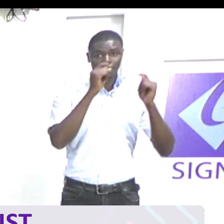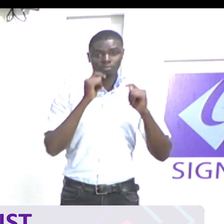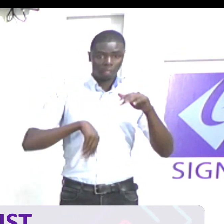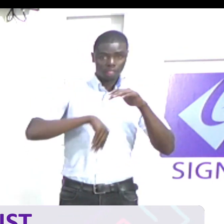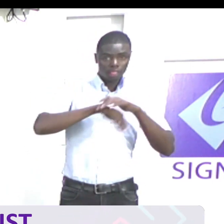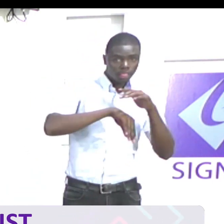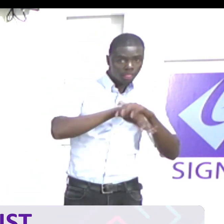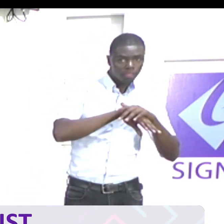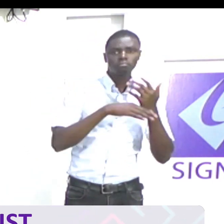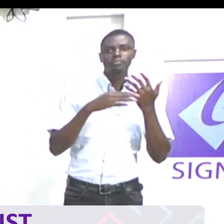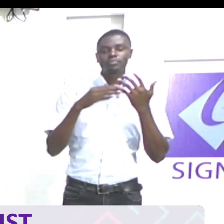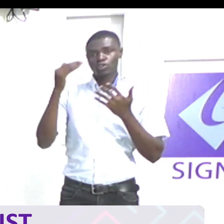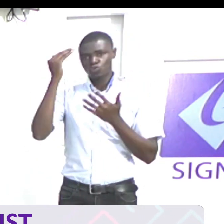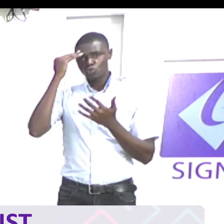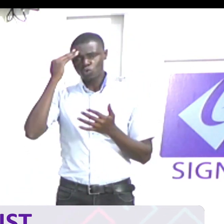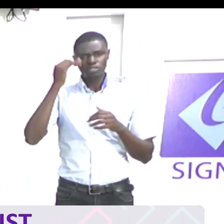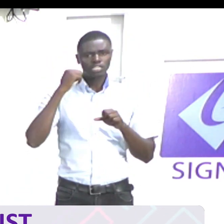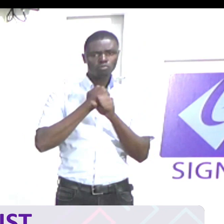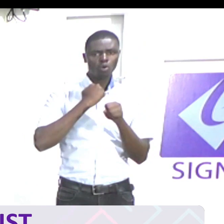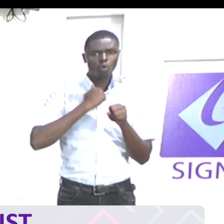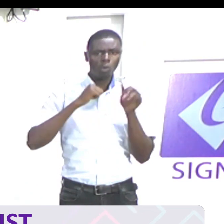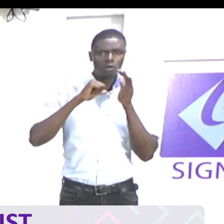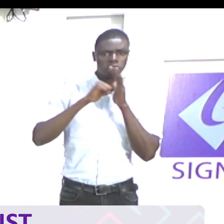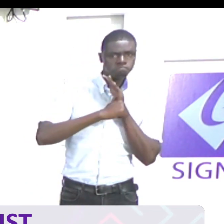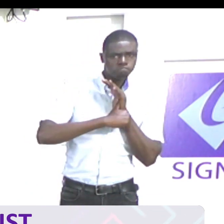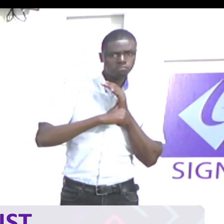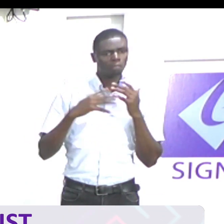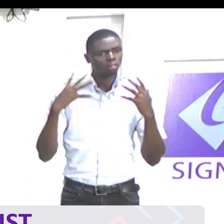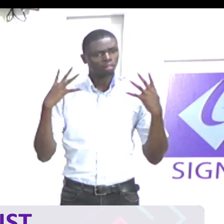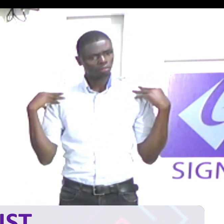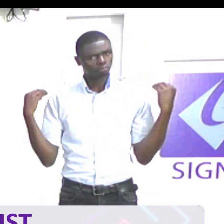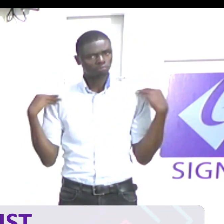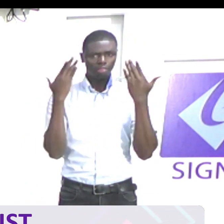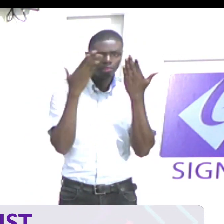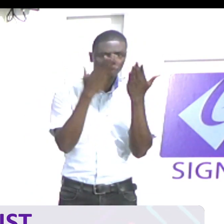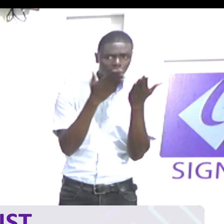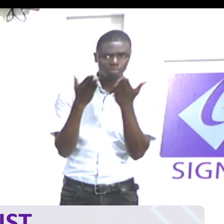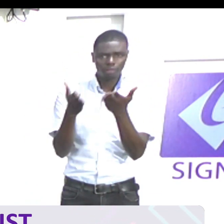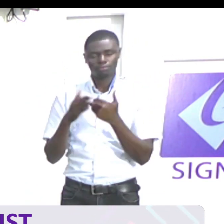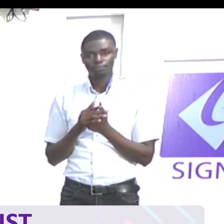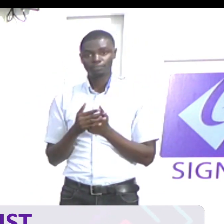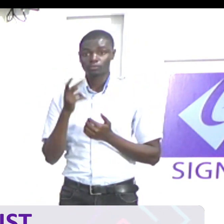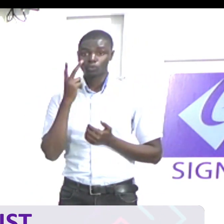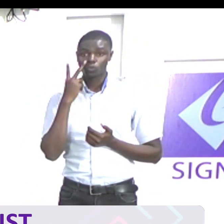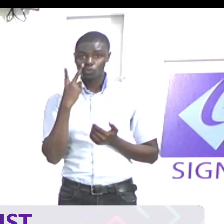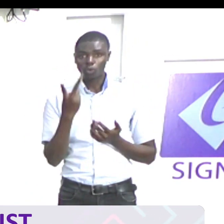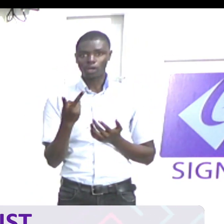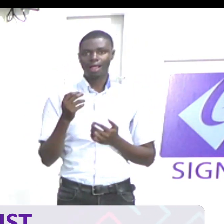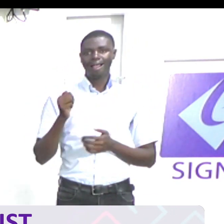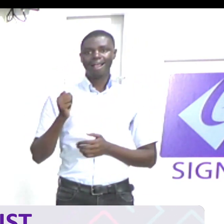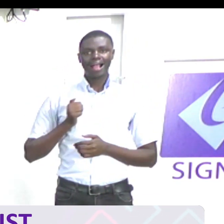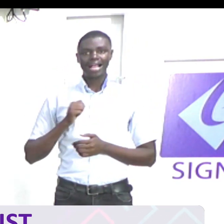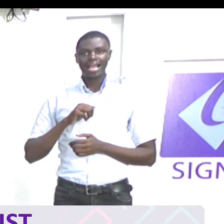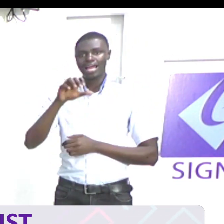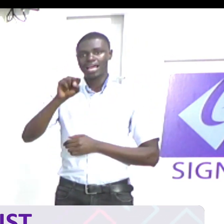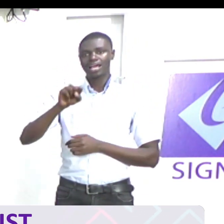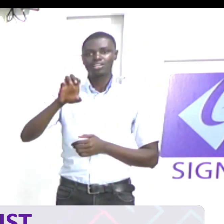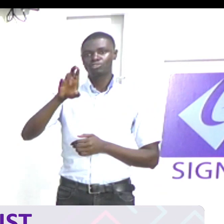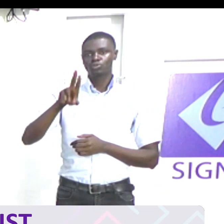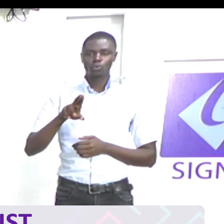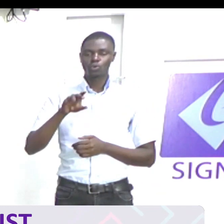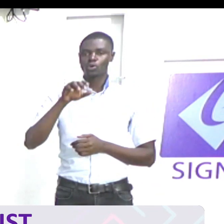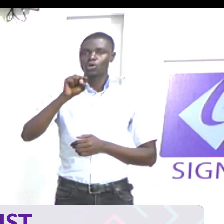kucheza ball pale unajua jitume ndio kupiga zoezi kama ni mtu kupiga pika sasa hivi wanapele agal baby Sue wino